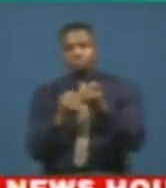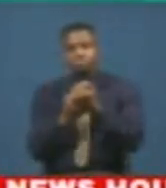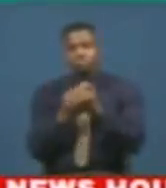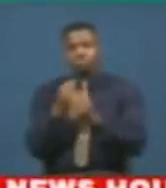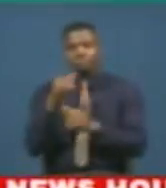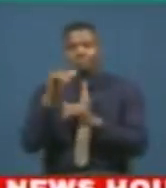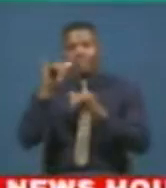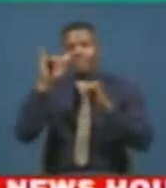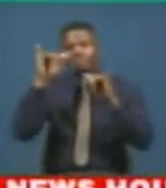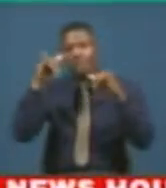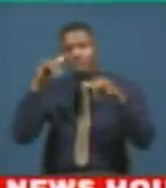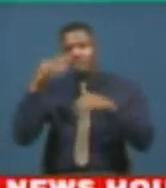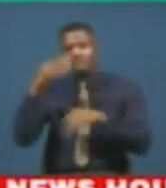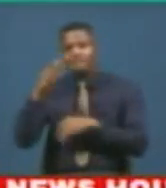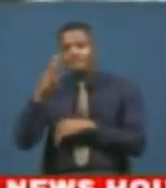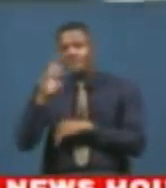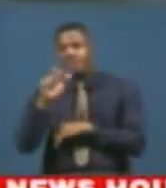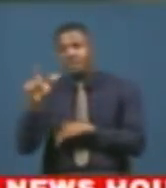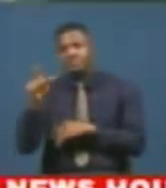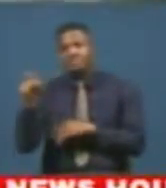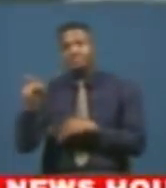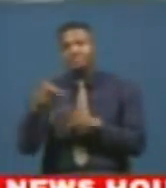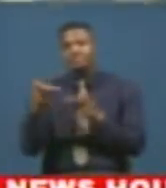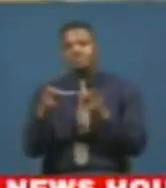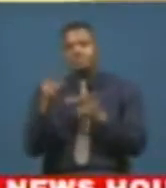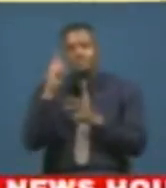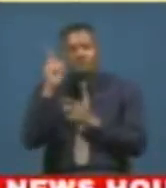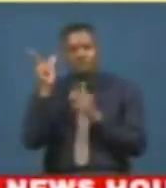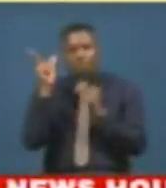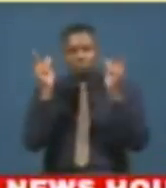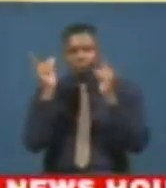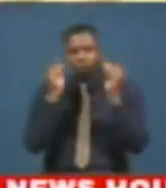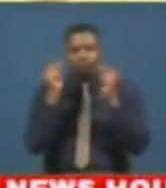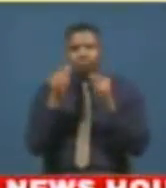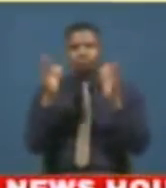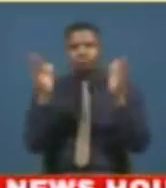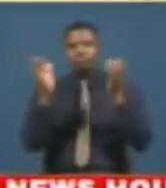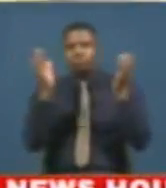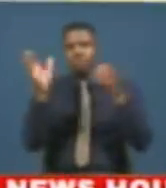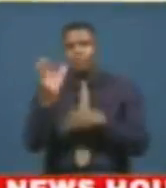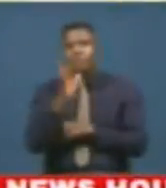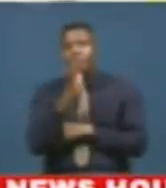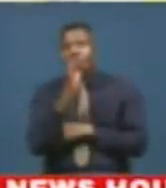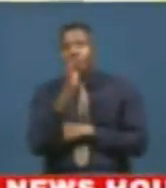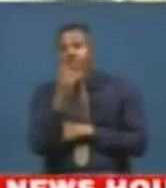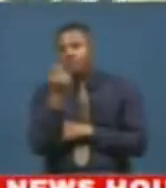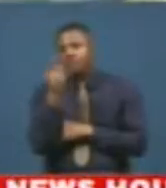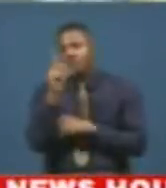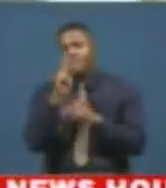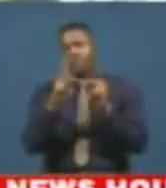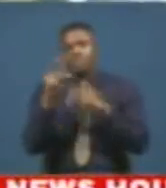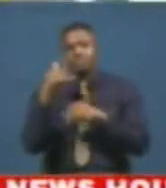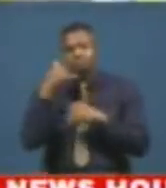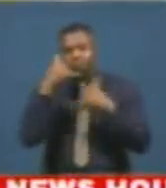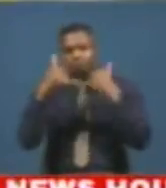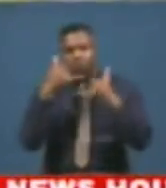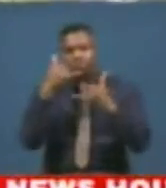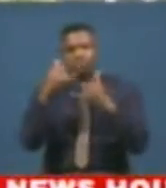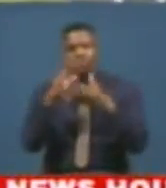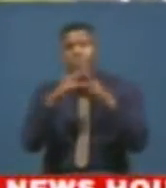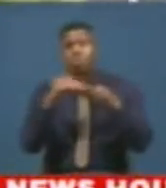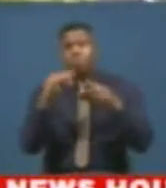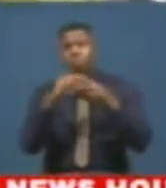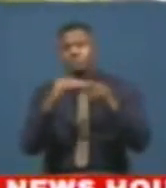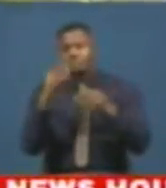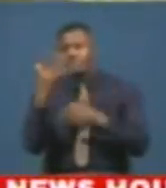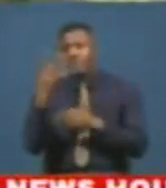Ghana, created a virtual platform for listeners to celebrate their mothers. About 11 people called to tell their stories, and 5 of